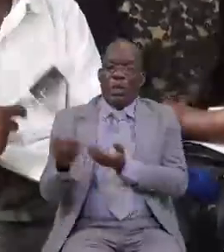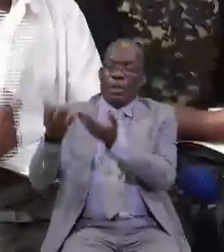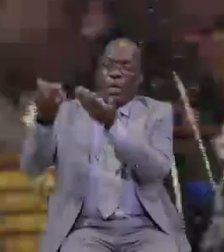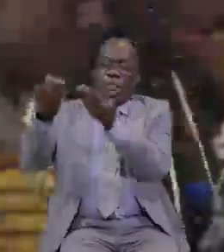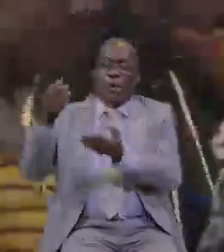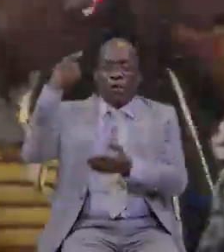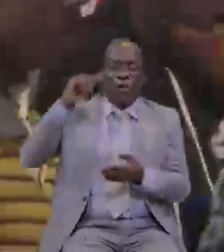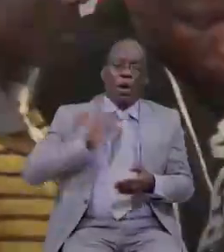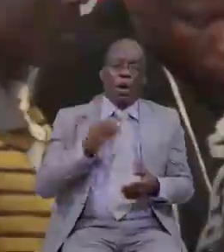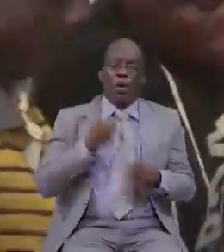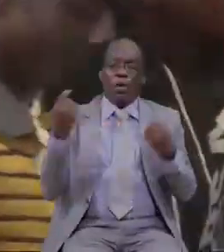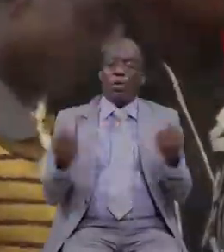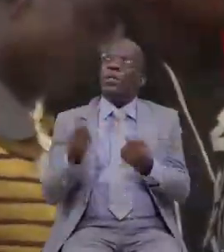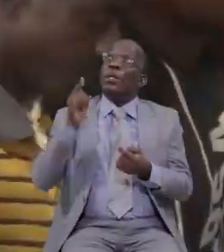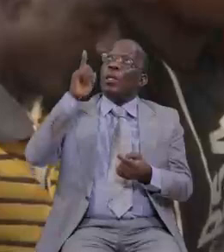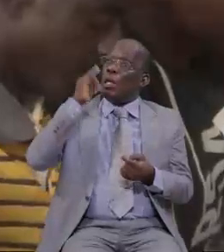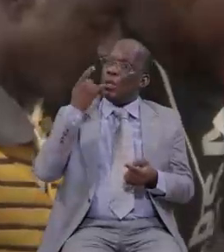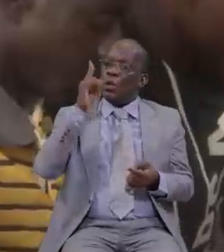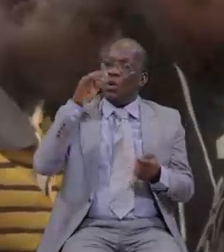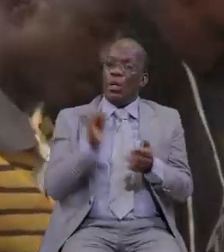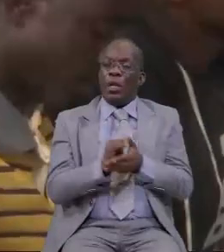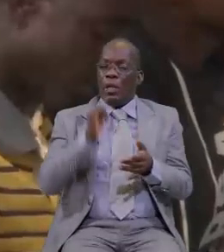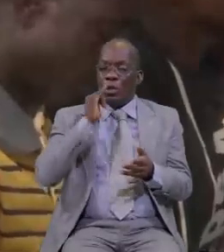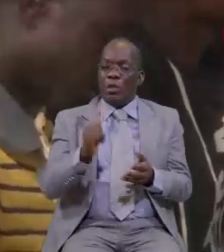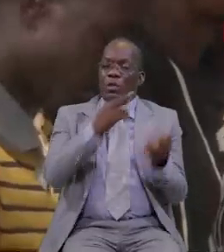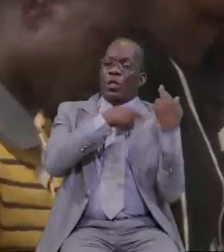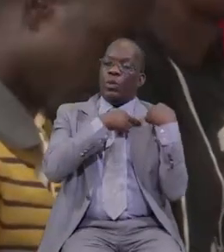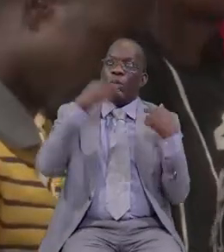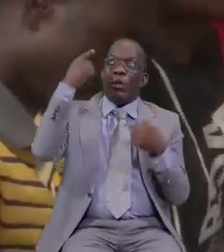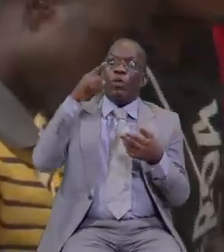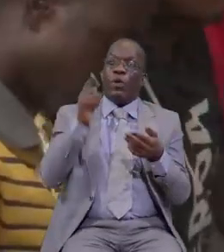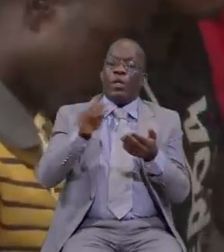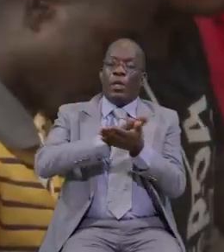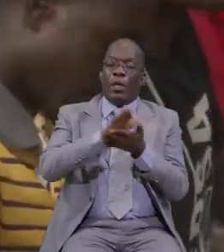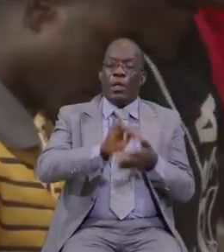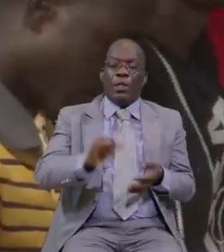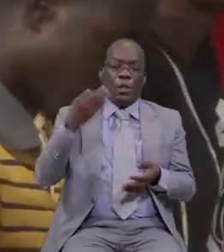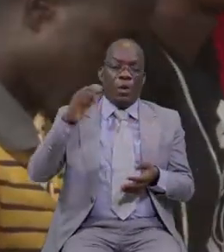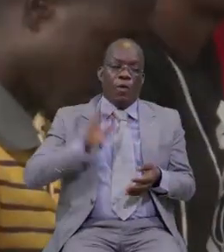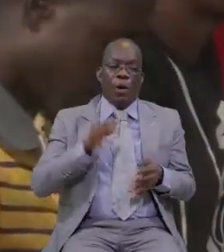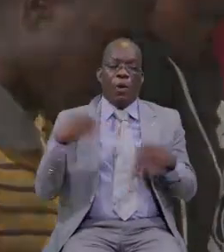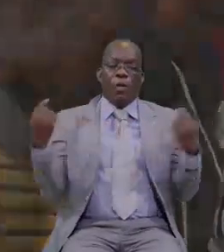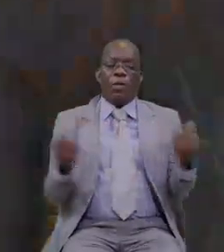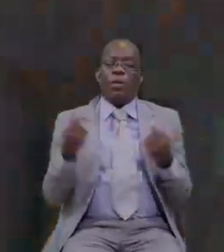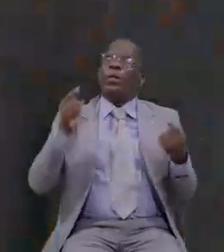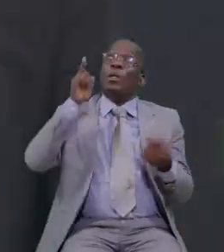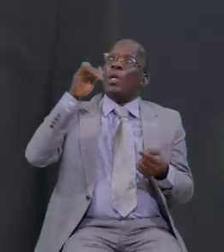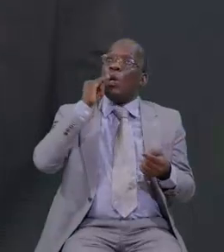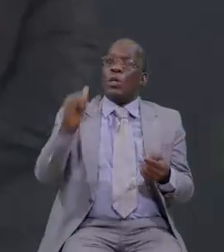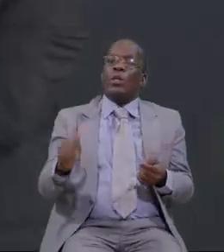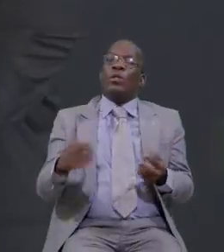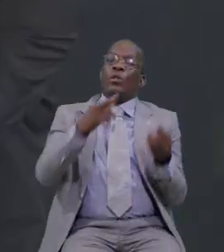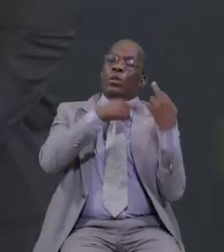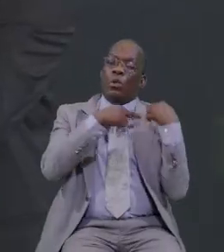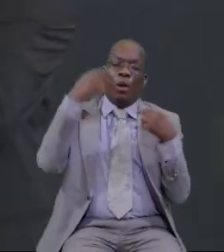one responsible for the cleansing of our sin. He's responsible for the covering of